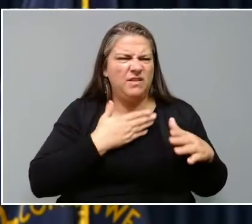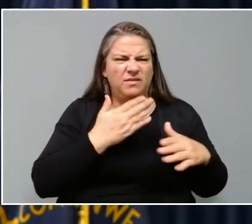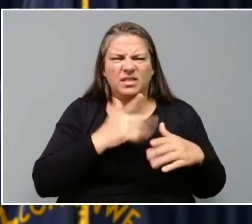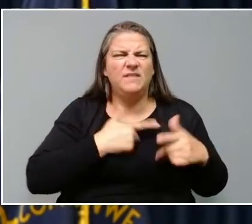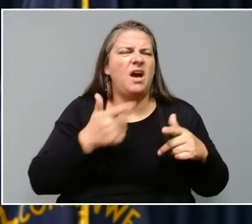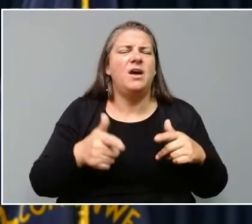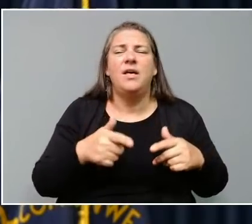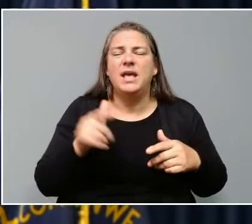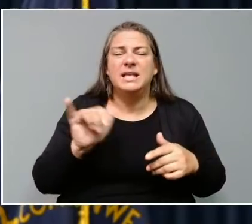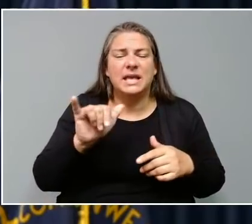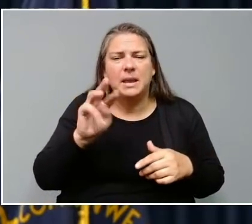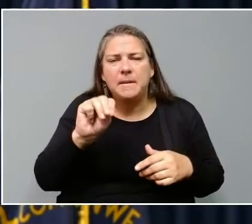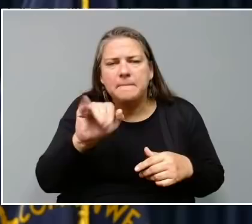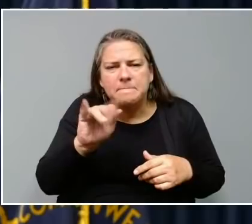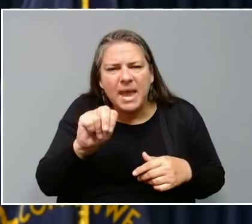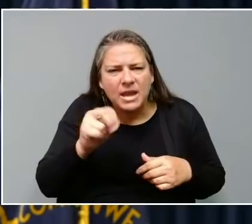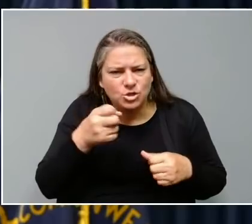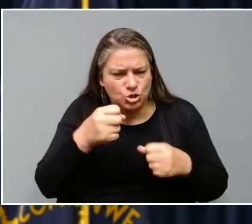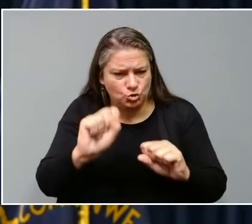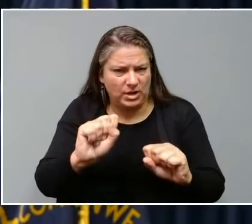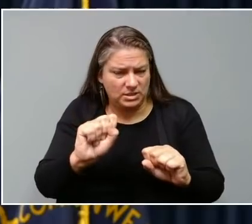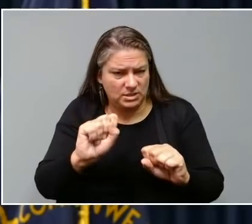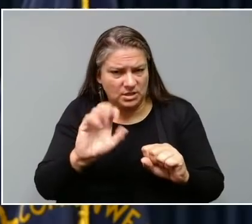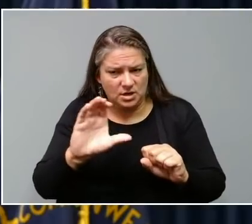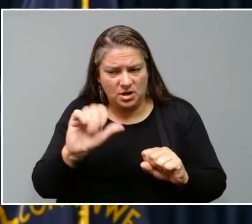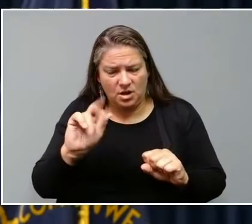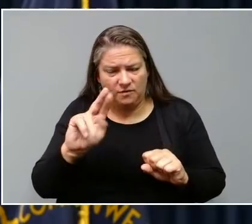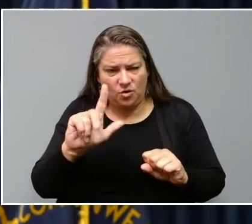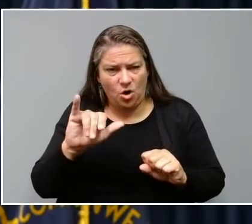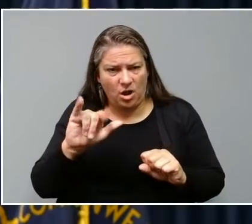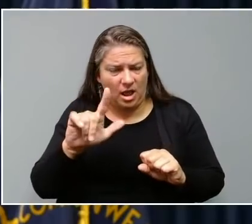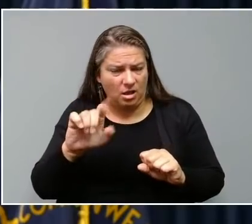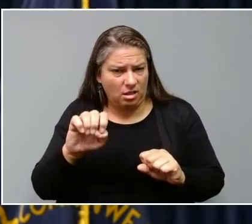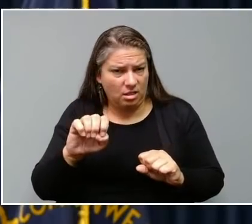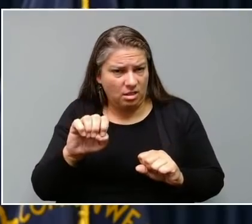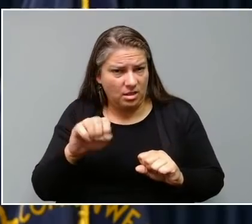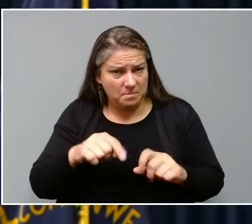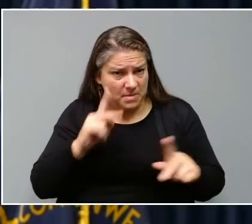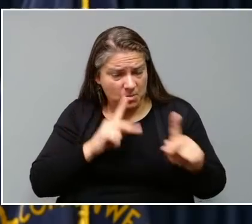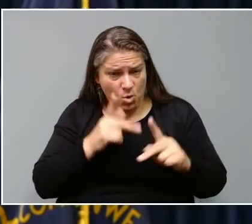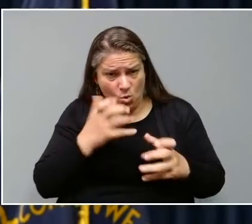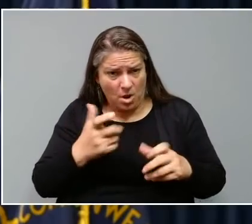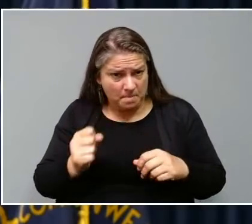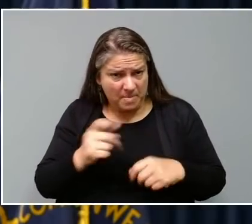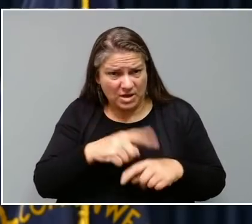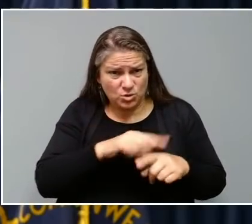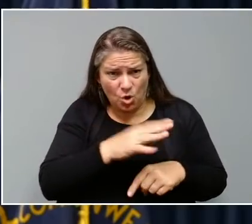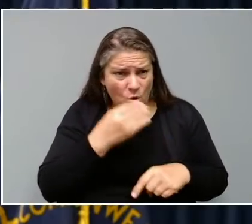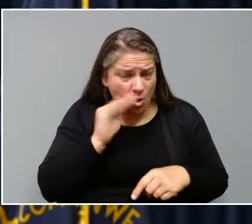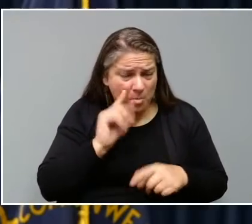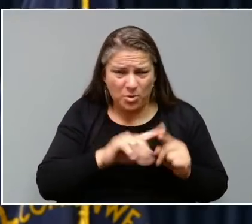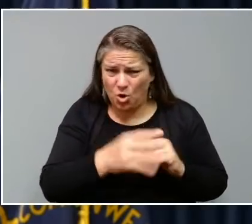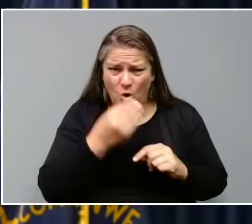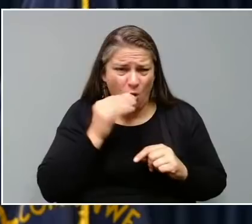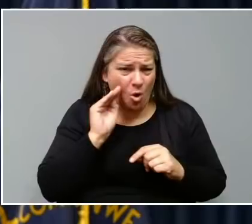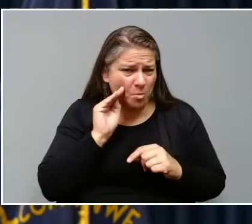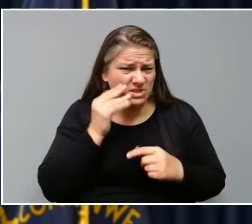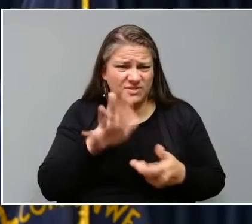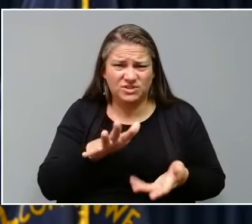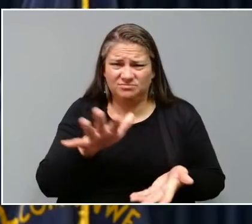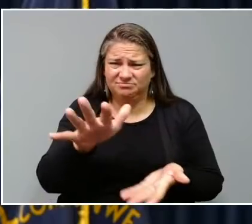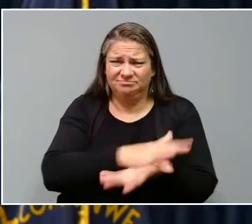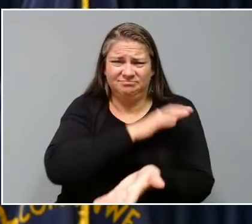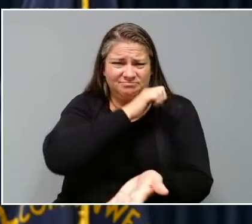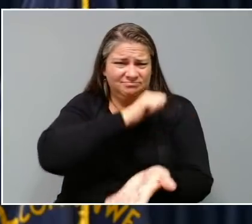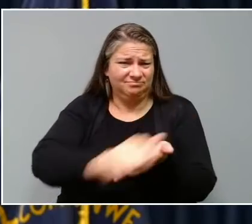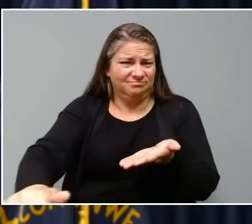street of Carlisle. And these are people who want to go back to their homes, but their homes have been absolutely devastated, as